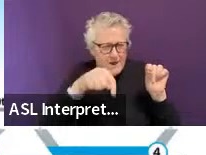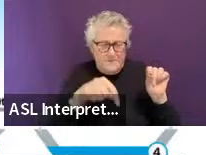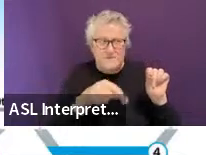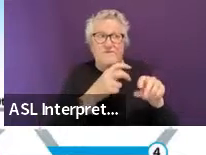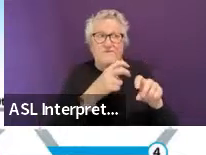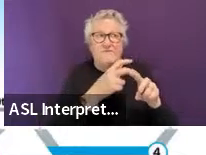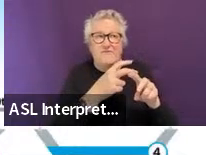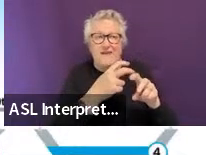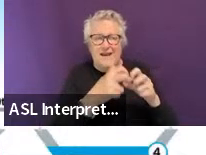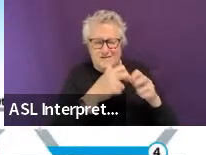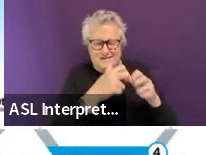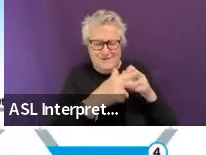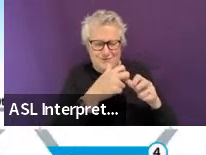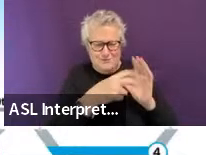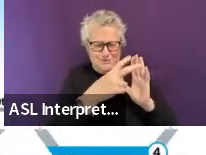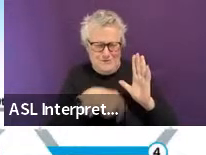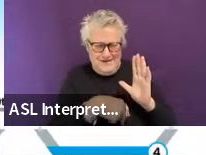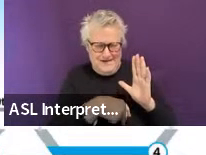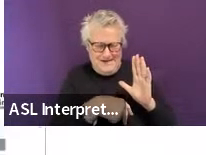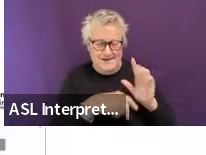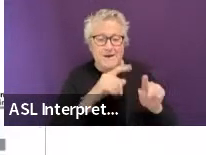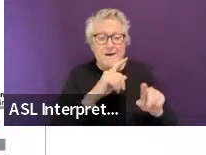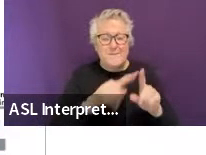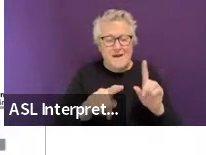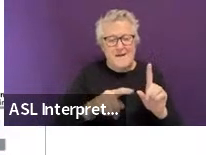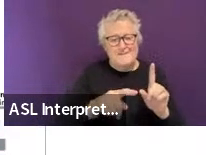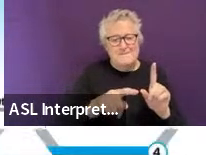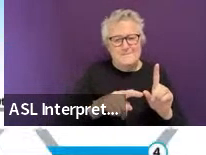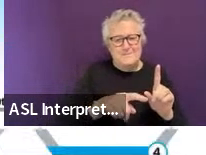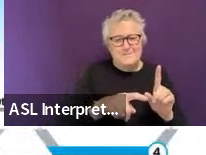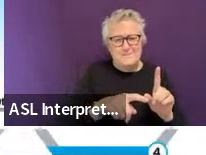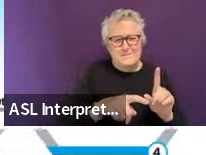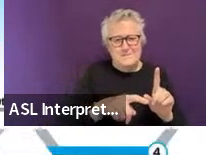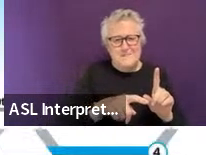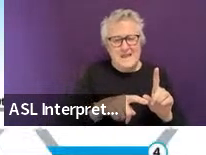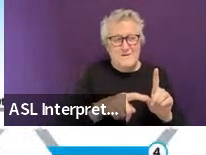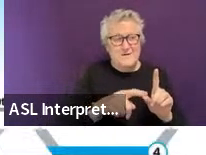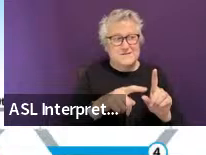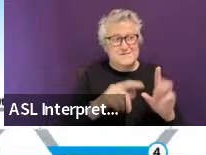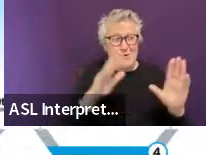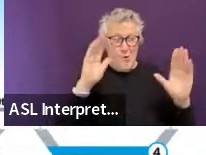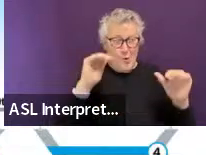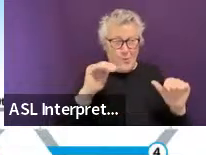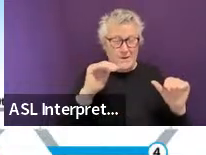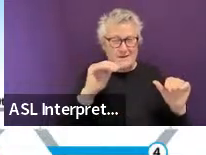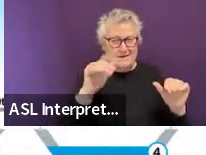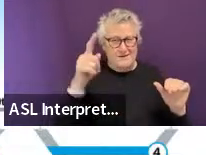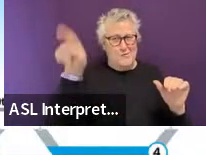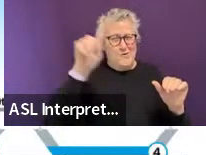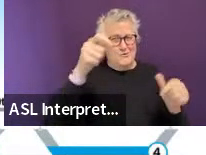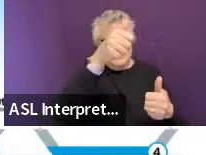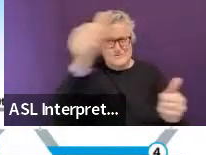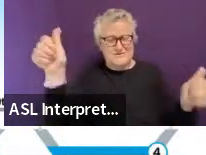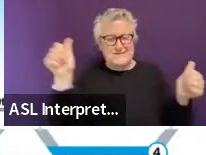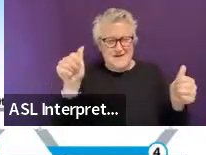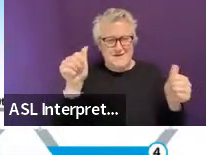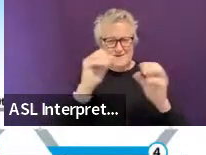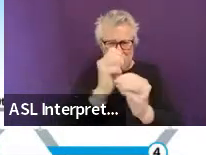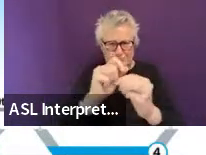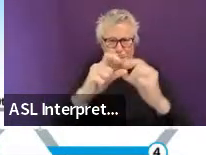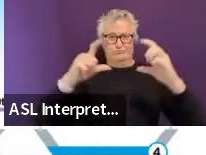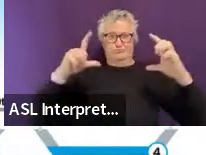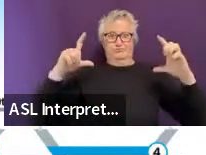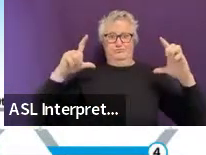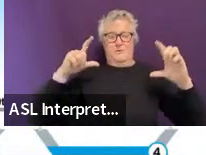read. Yeah. As pointed out, so I was hoping all of us could, zoom in on our own. So yeah, if you can, I don't know if we can zoom in. So